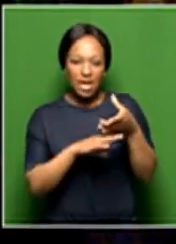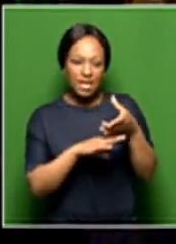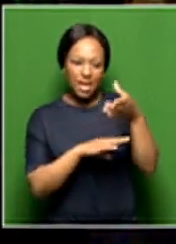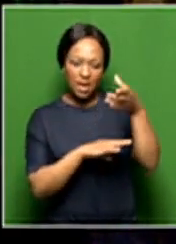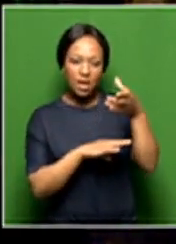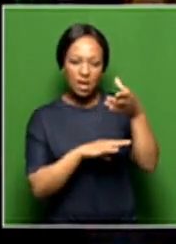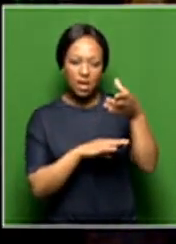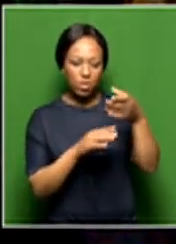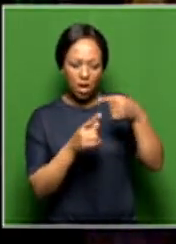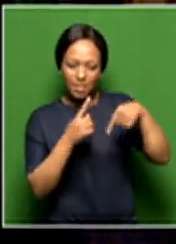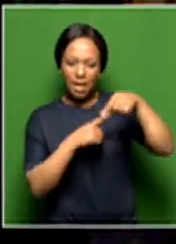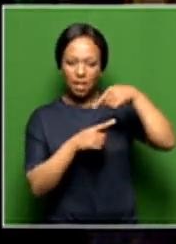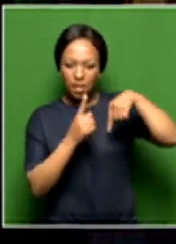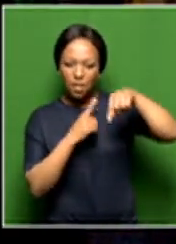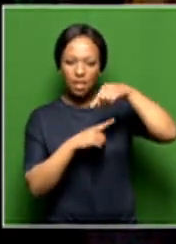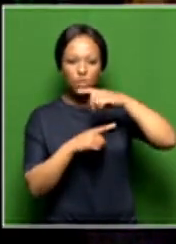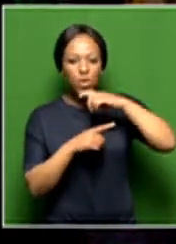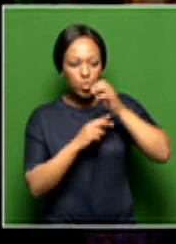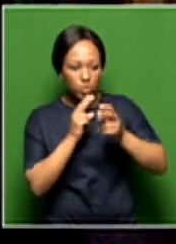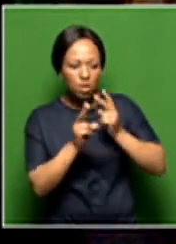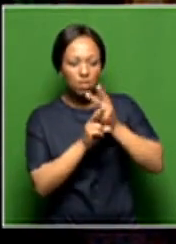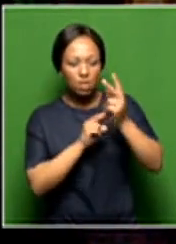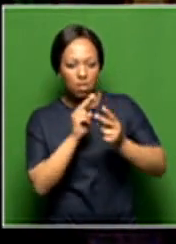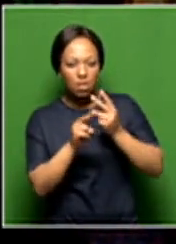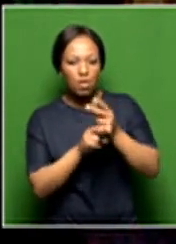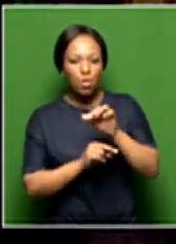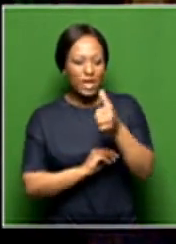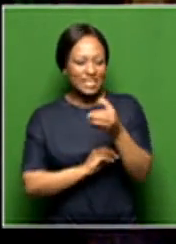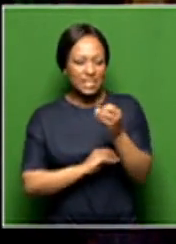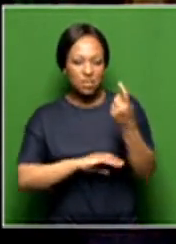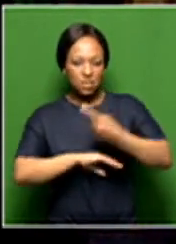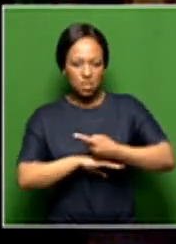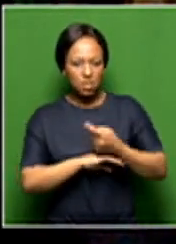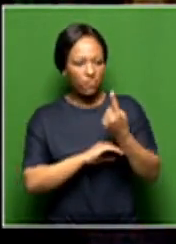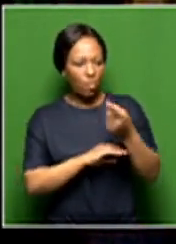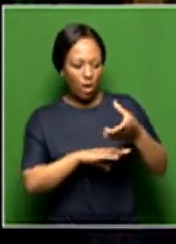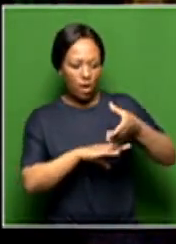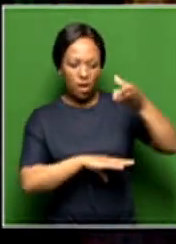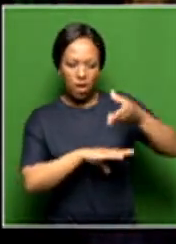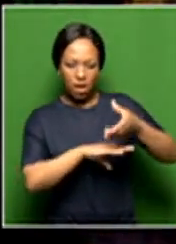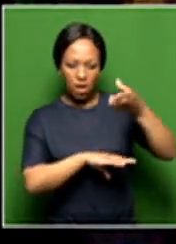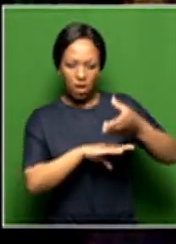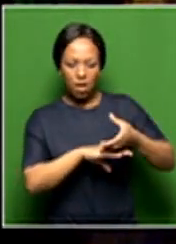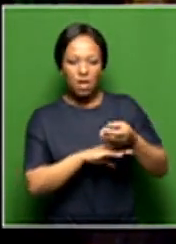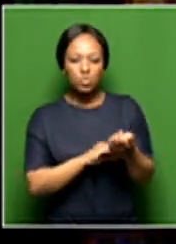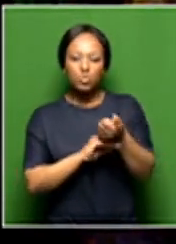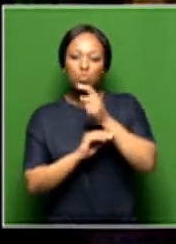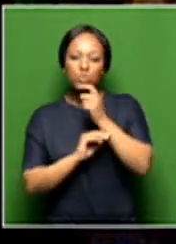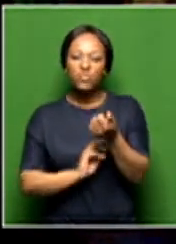endlessly recyclable. For instance, it takes 60 days to fully recycle one aluminium can into another